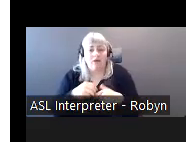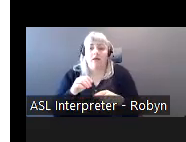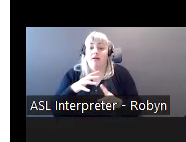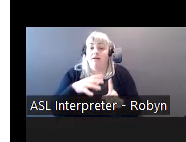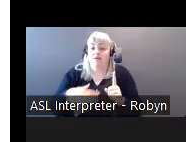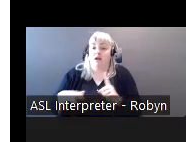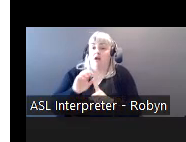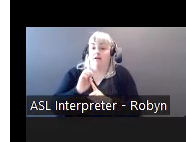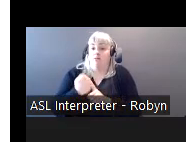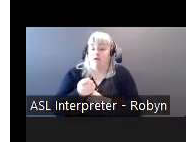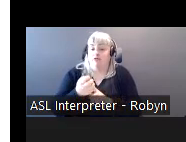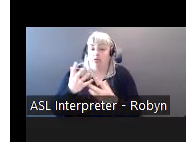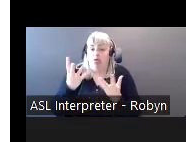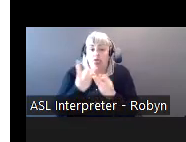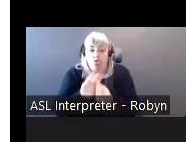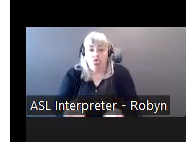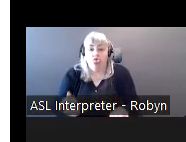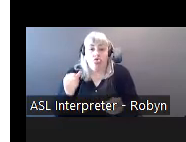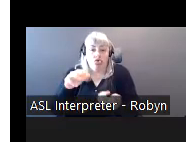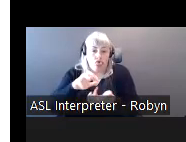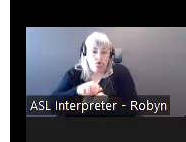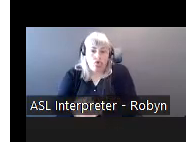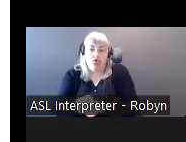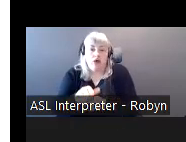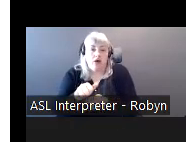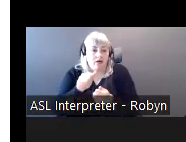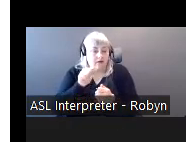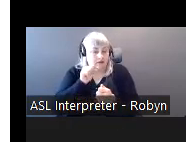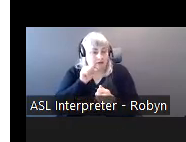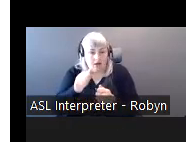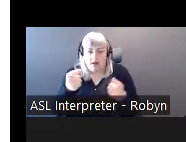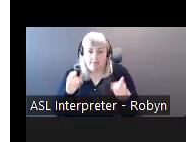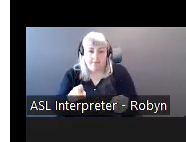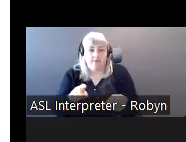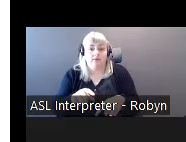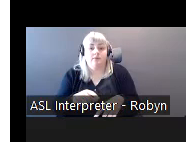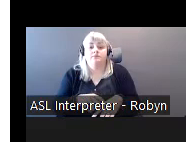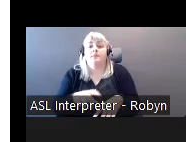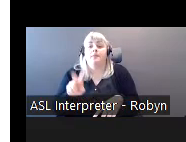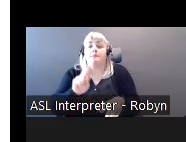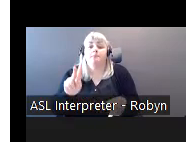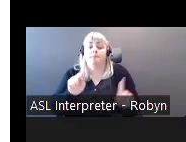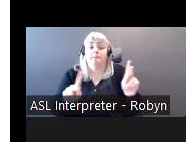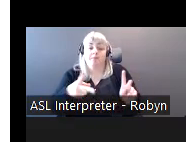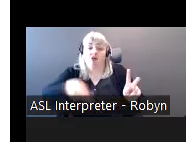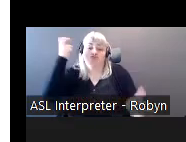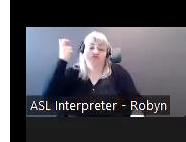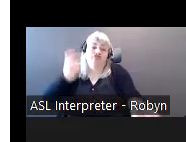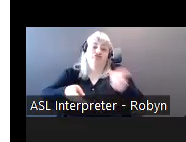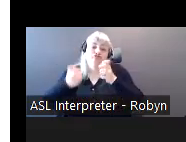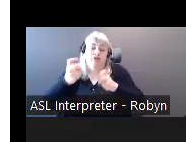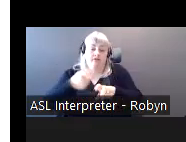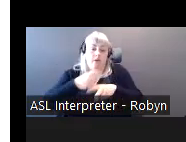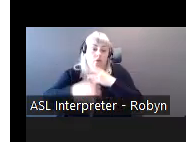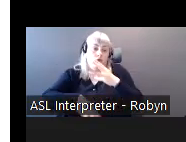desecration isn't inevitable, where extractivist economies are not the norm, and where capitalism isn't assumed